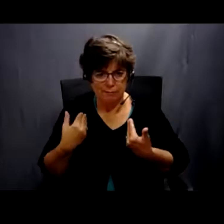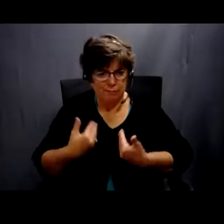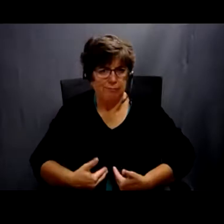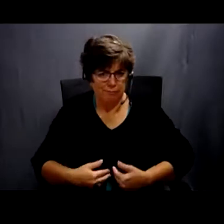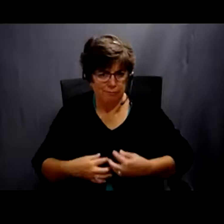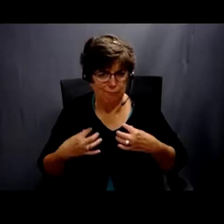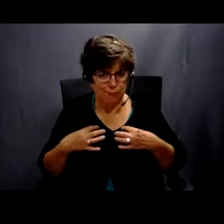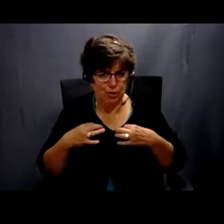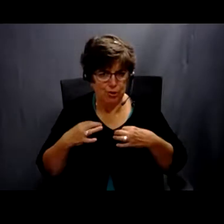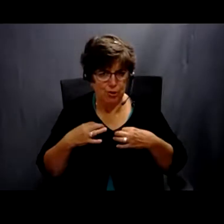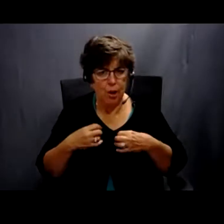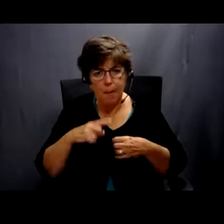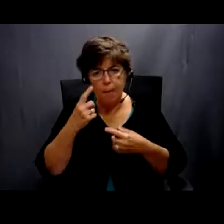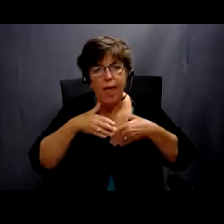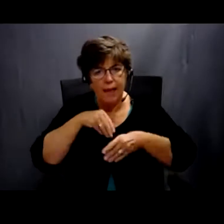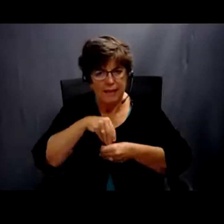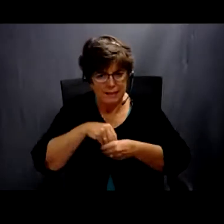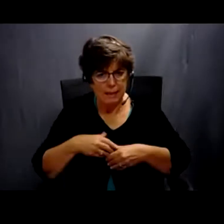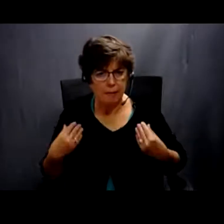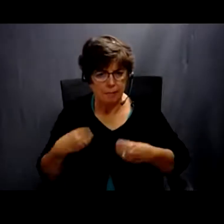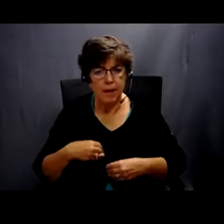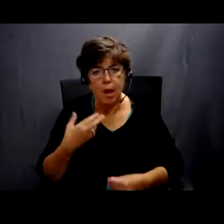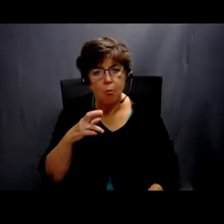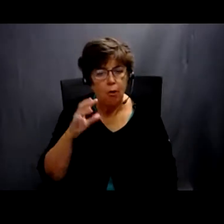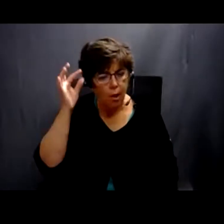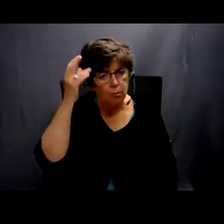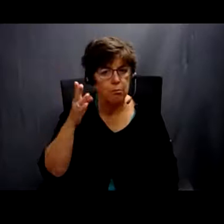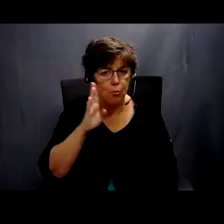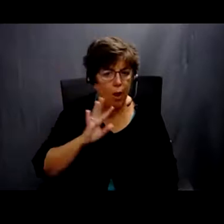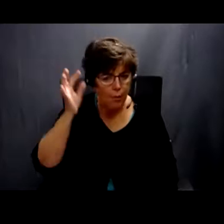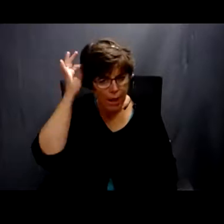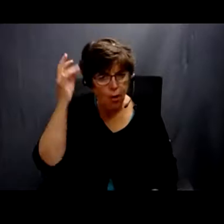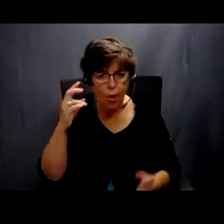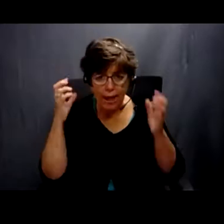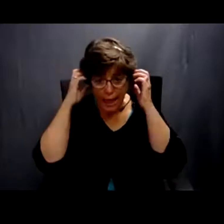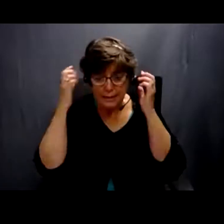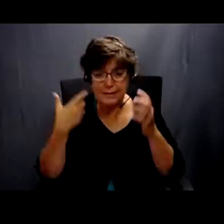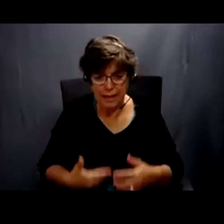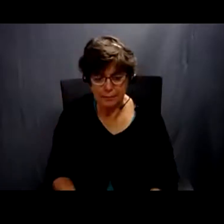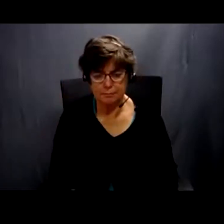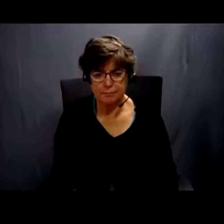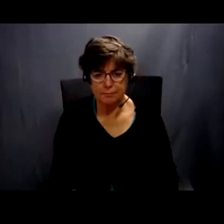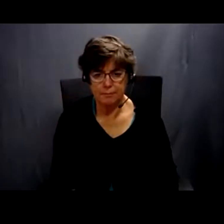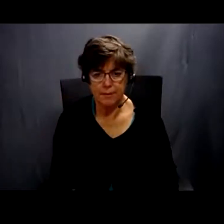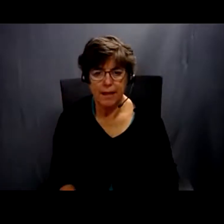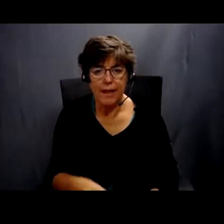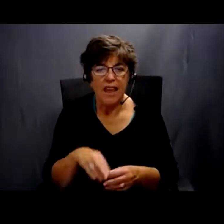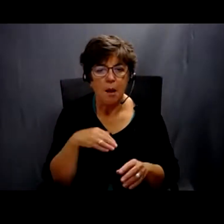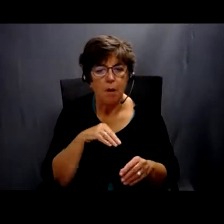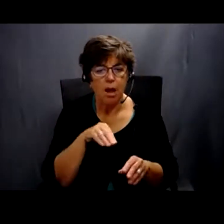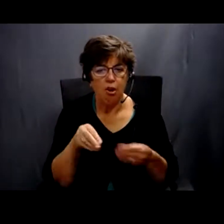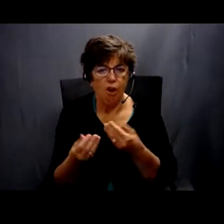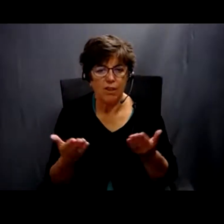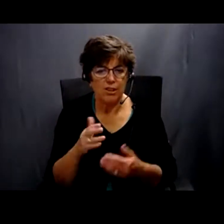shirt over a black shirt. I have brown hair and I'm wearing a headset. I'm in my office here at Access